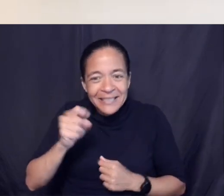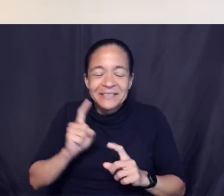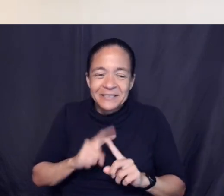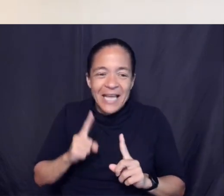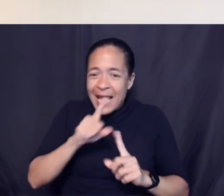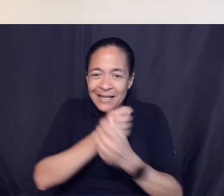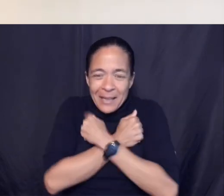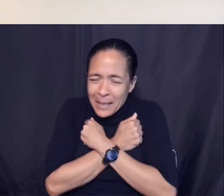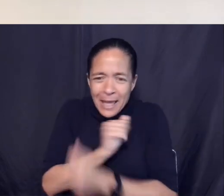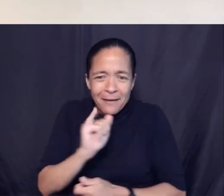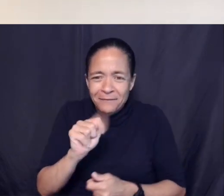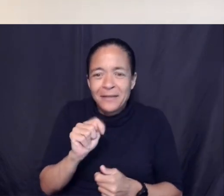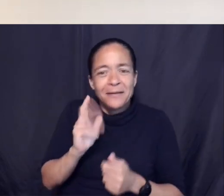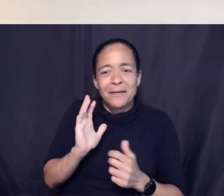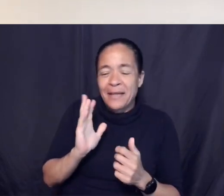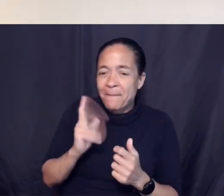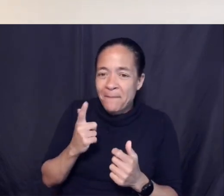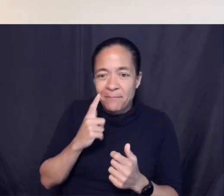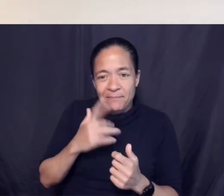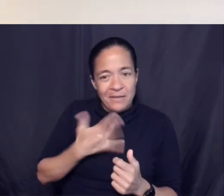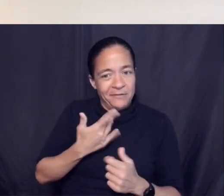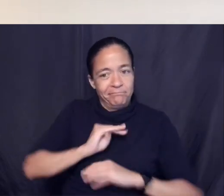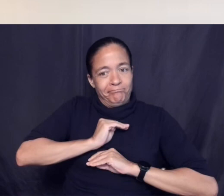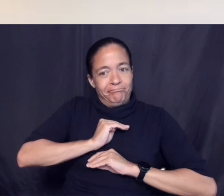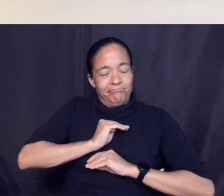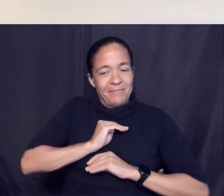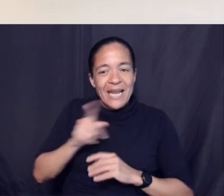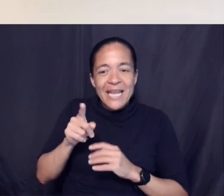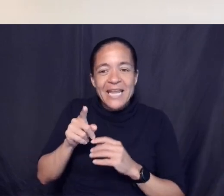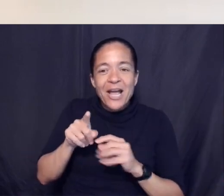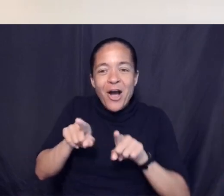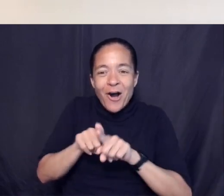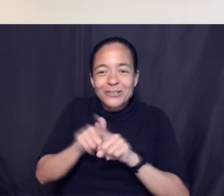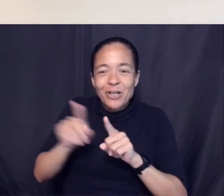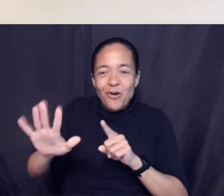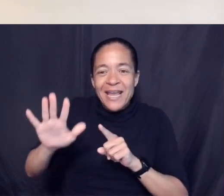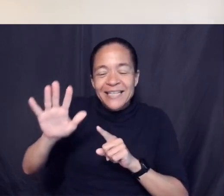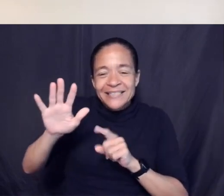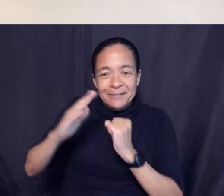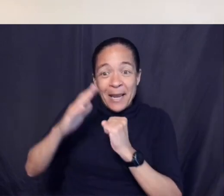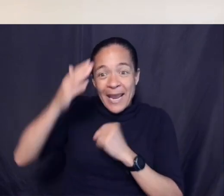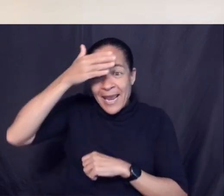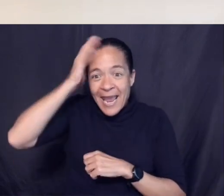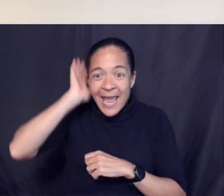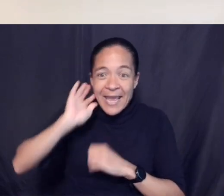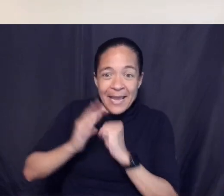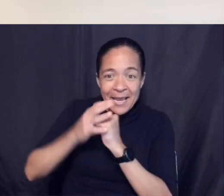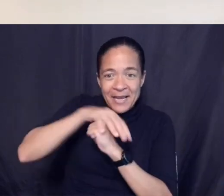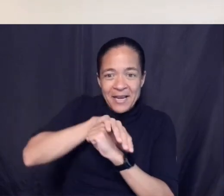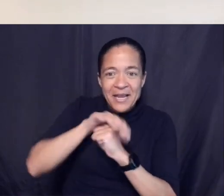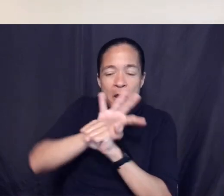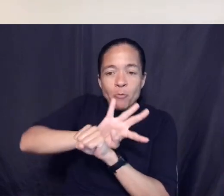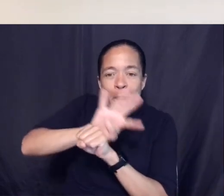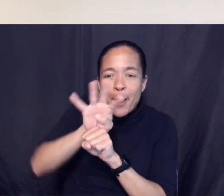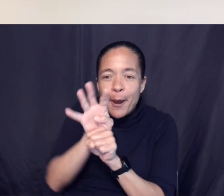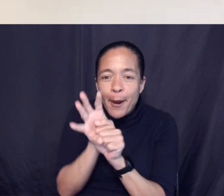giggles, but they're just so fulfilling. And he also has this like really fuzzy head that I also love. Since he's so